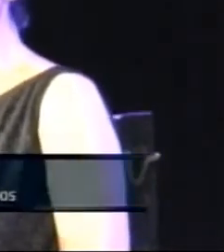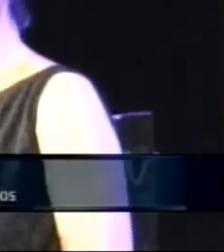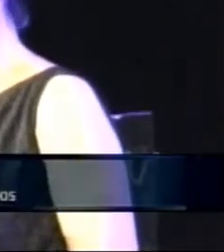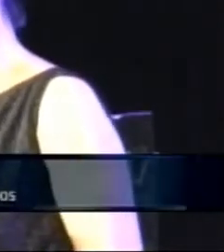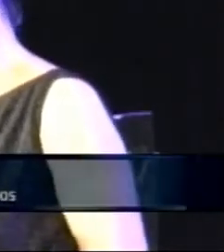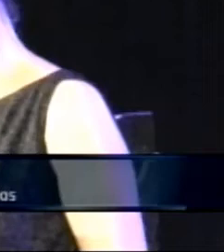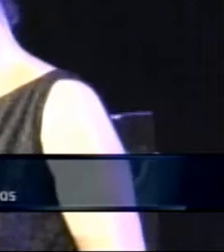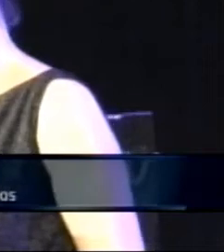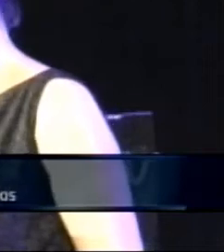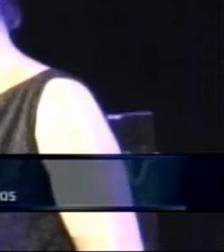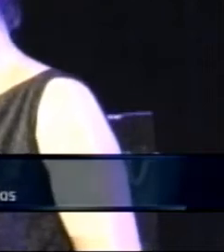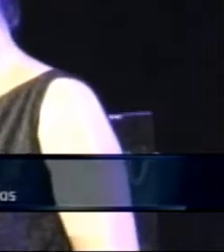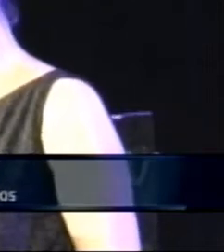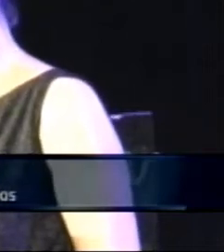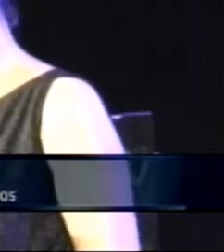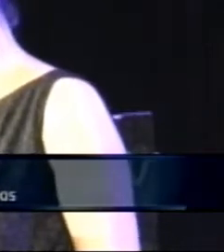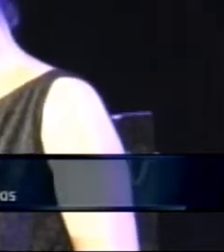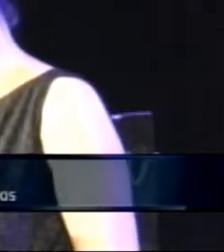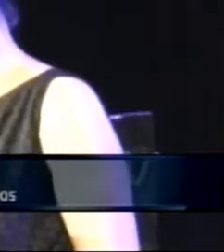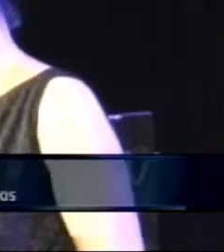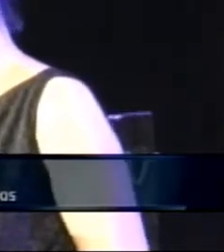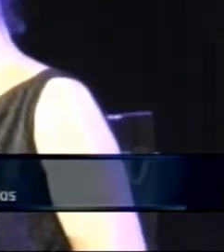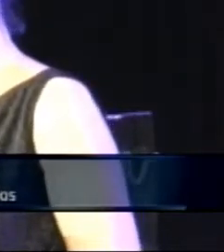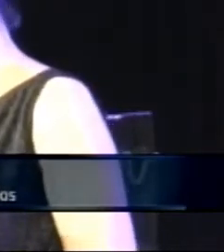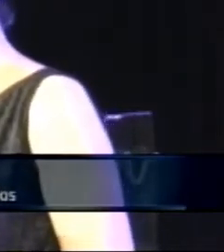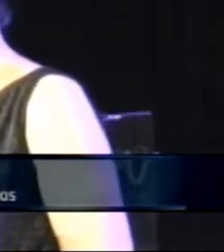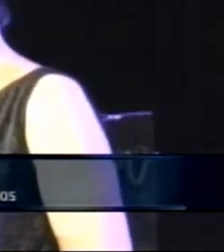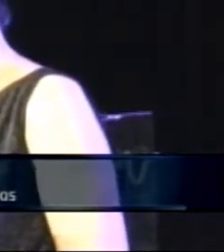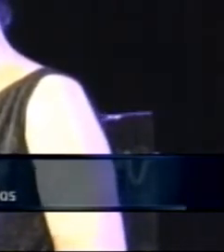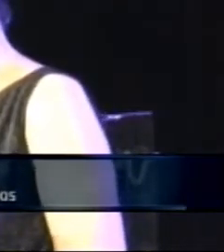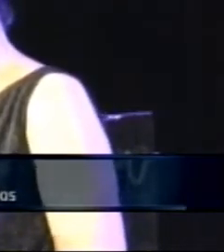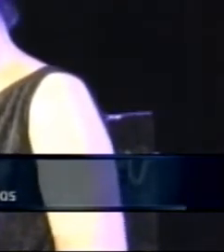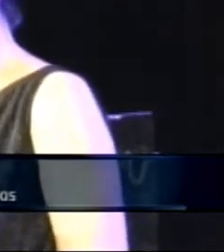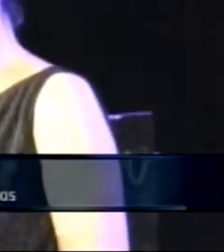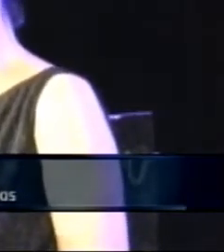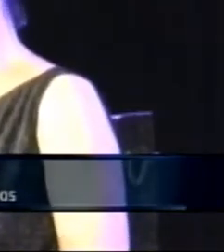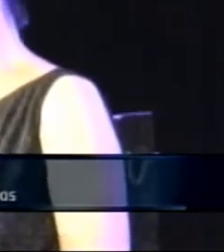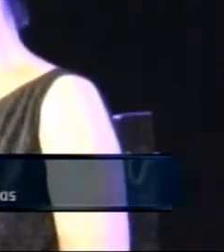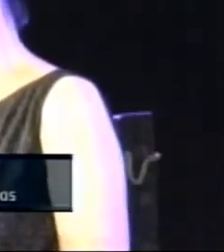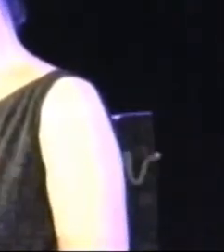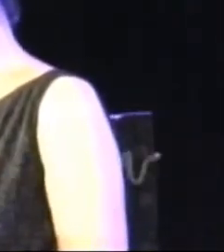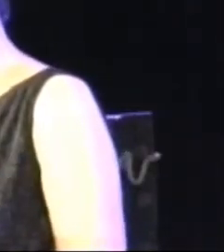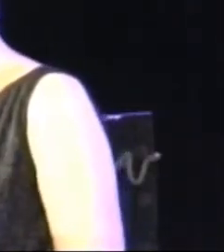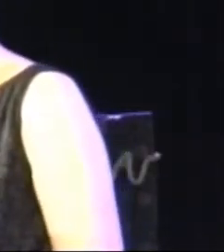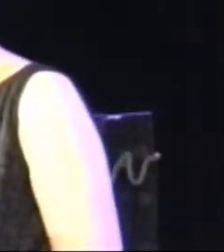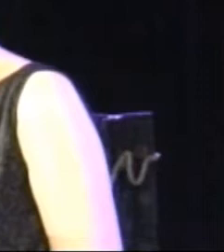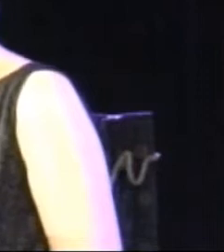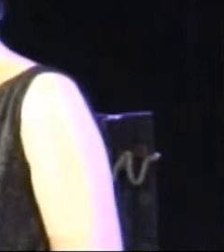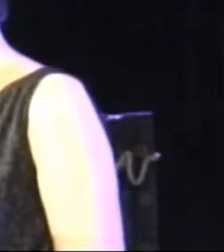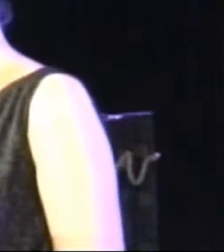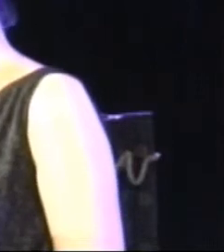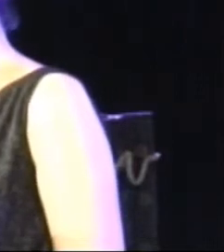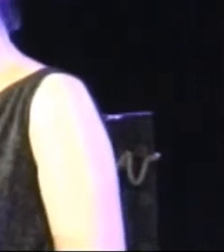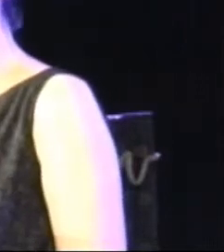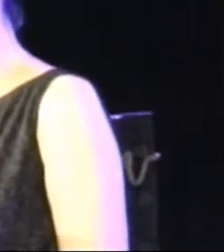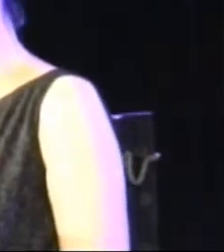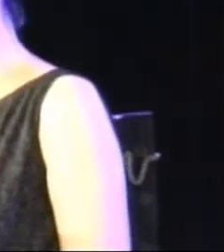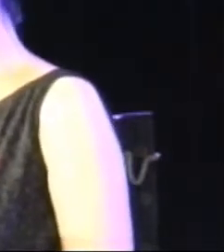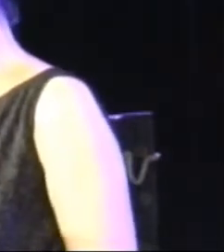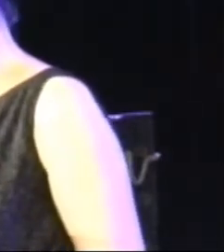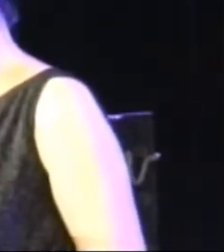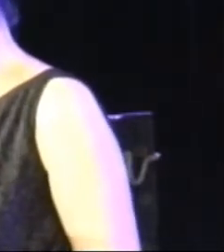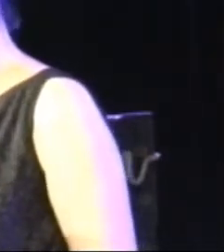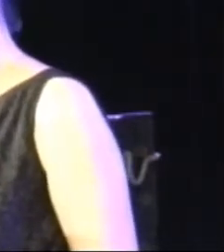cooperation. I wish by our joint efforts of promoting Barbados as a tourist attraction, this country